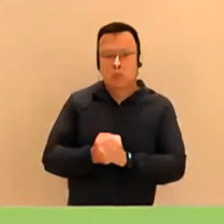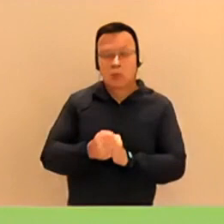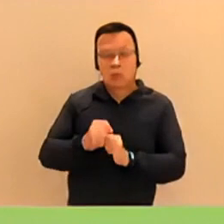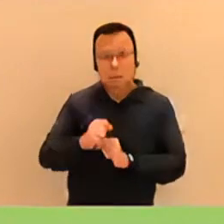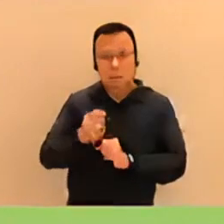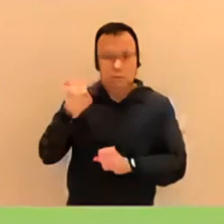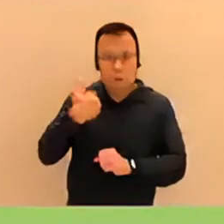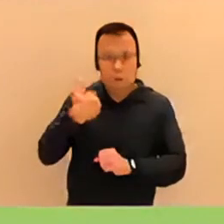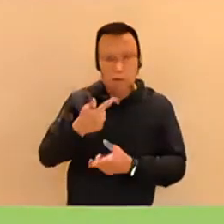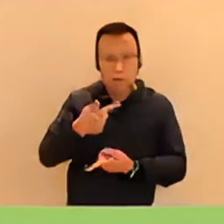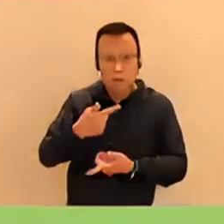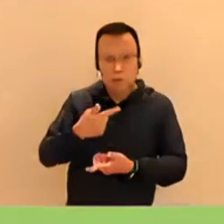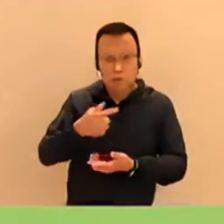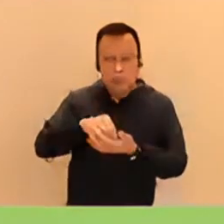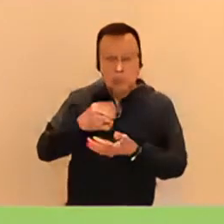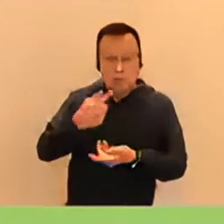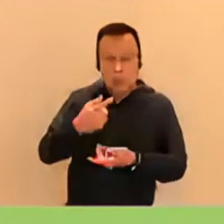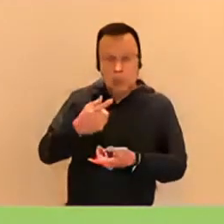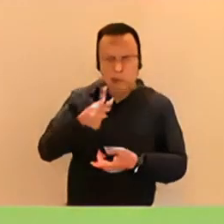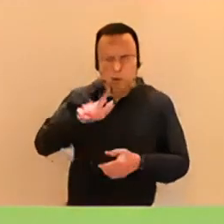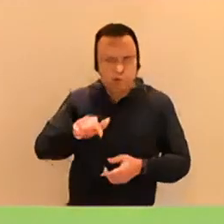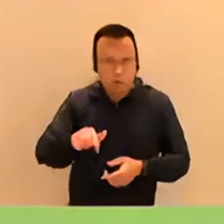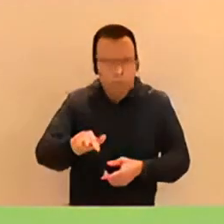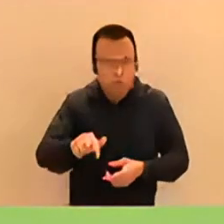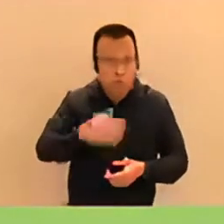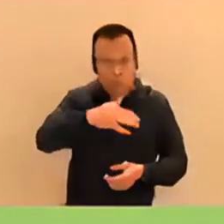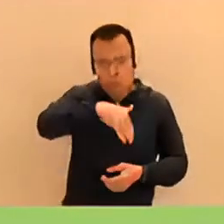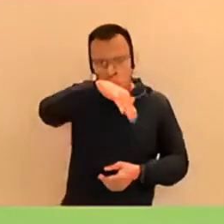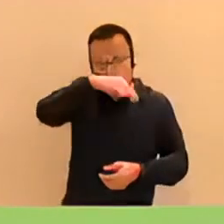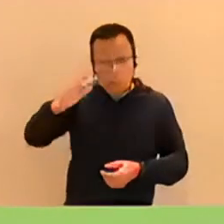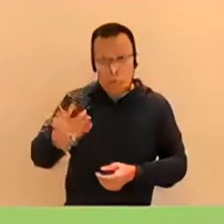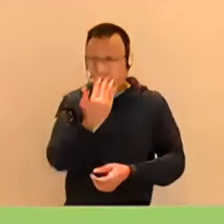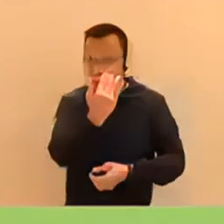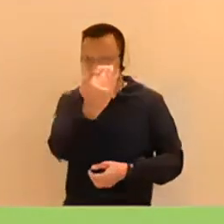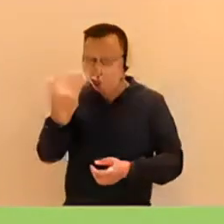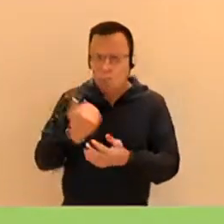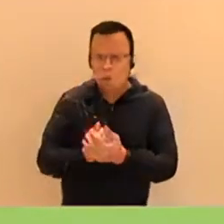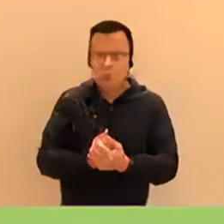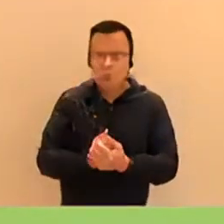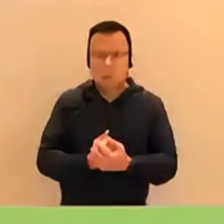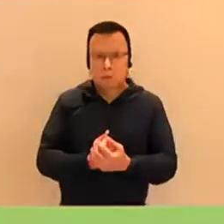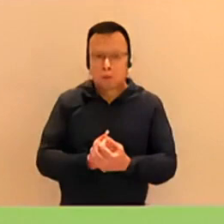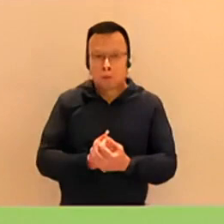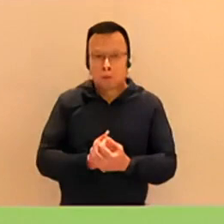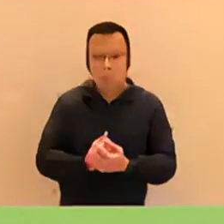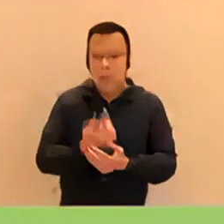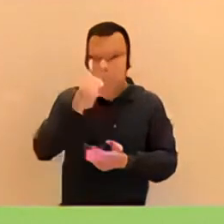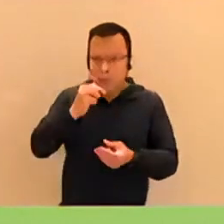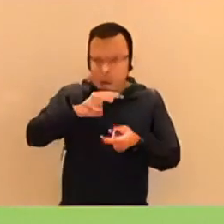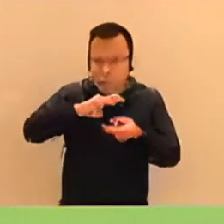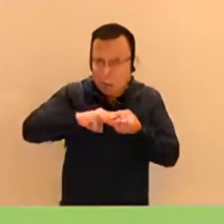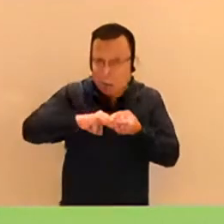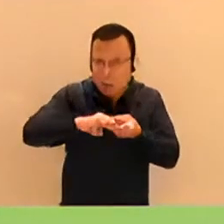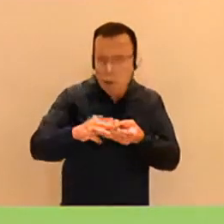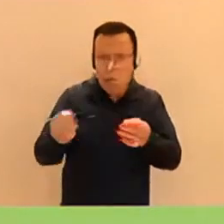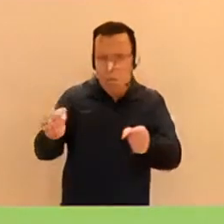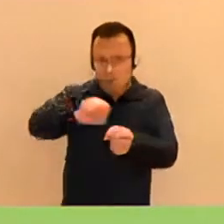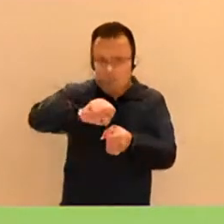these features is the key planning consideration of the Shenqing teleport in order to create an